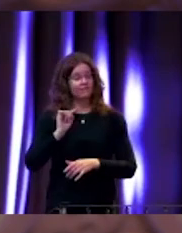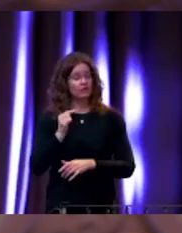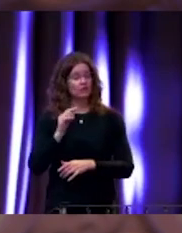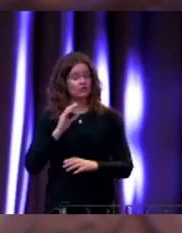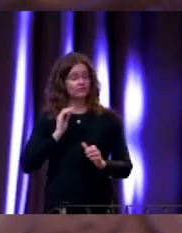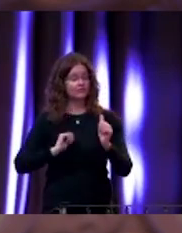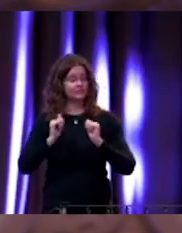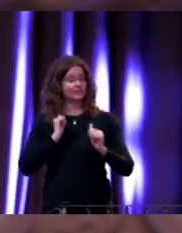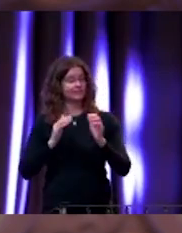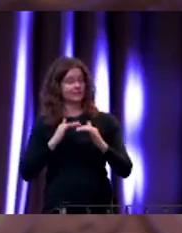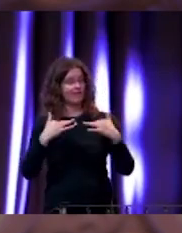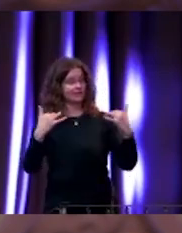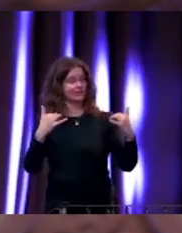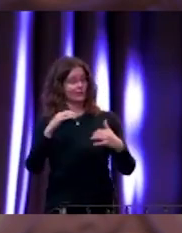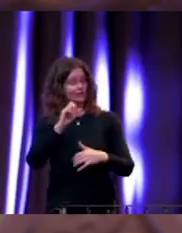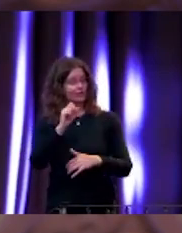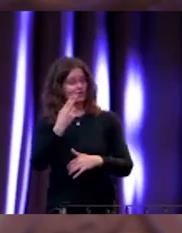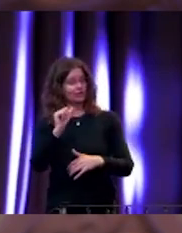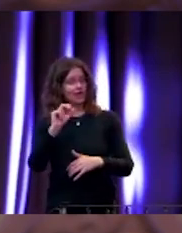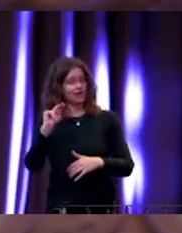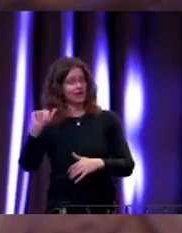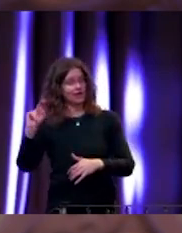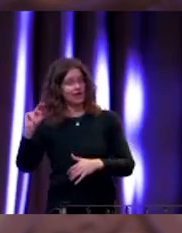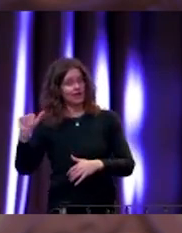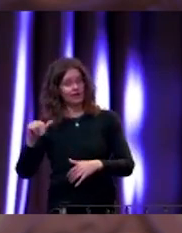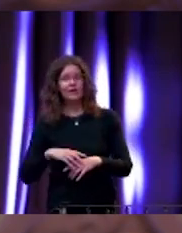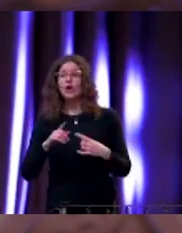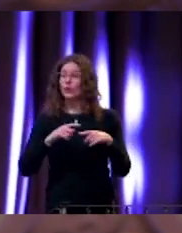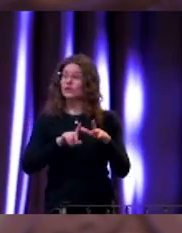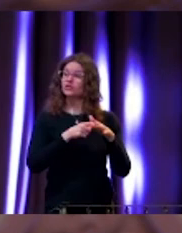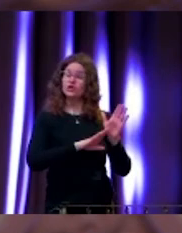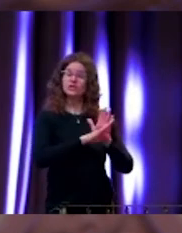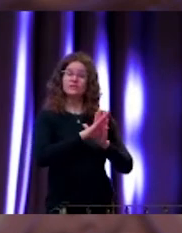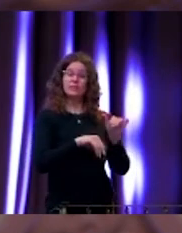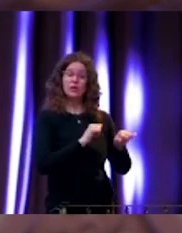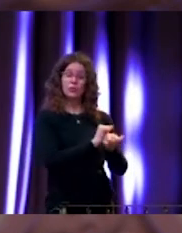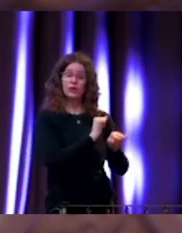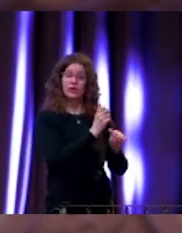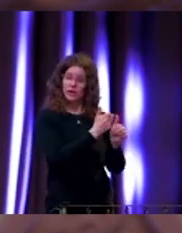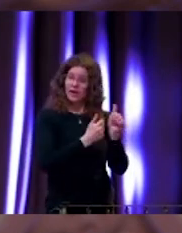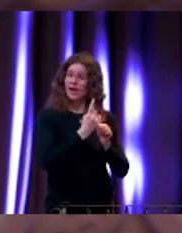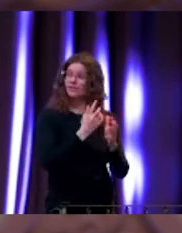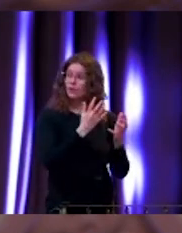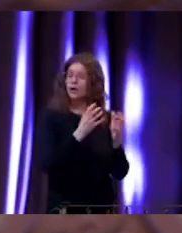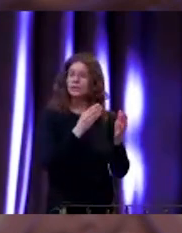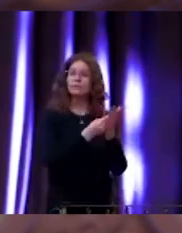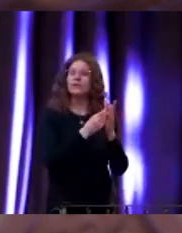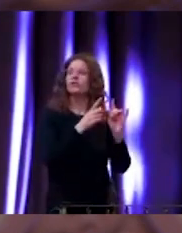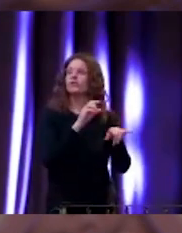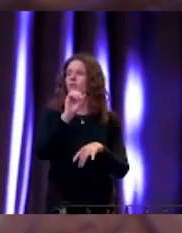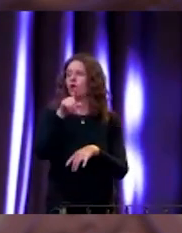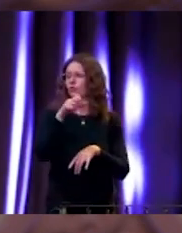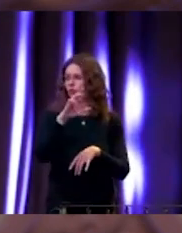I first started doing development work, everybody wanted to get money from Oprah. That was the thing, right? Let's just write a grant to Oprah and she'll